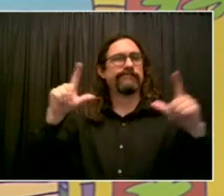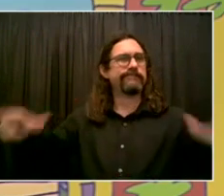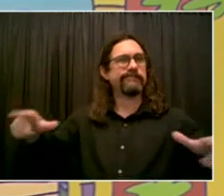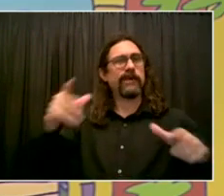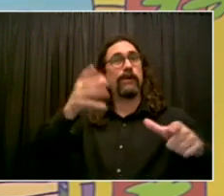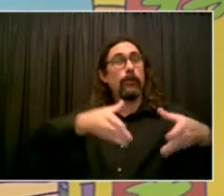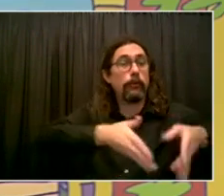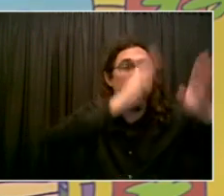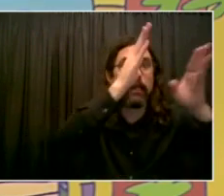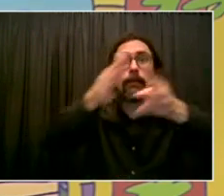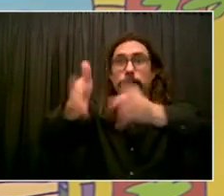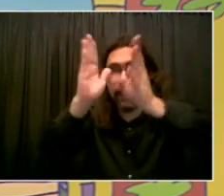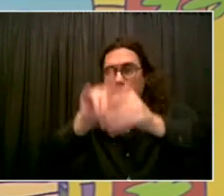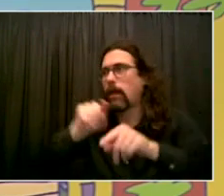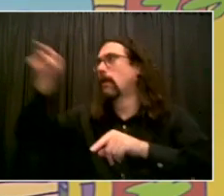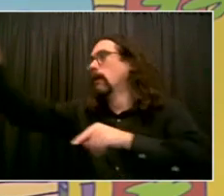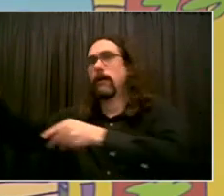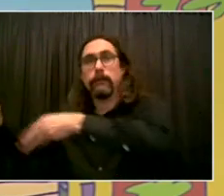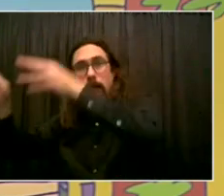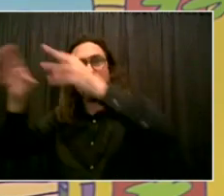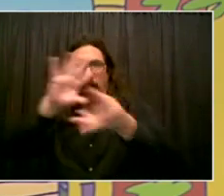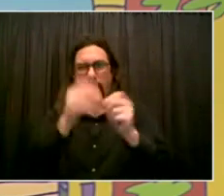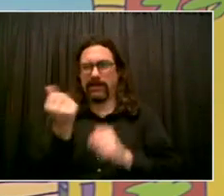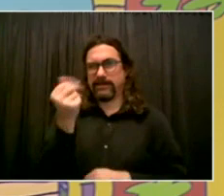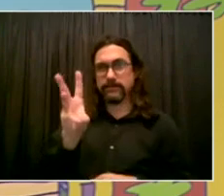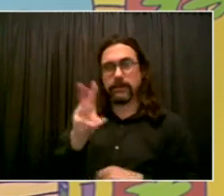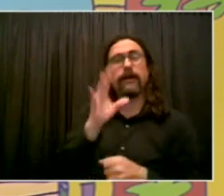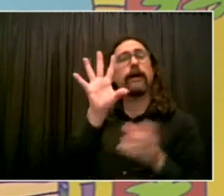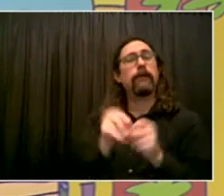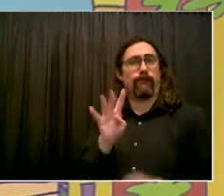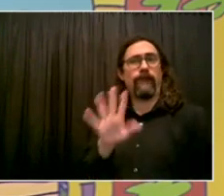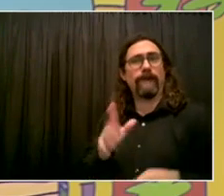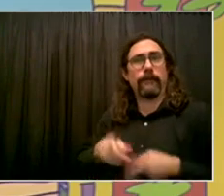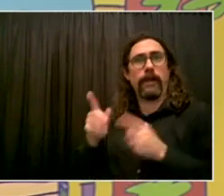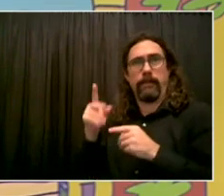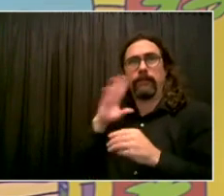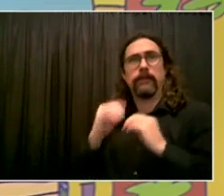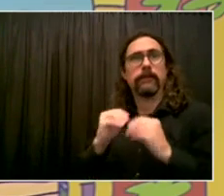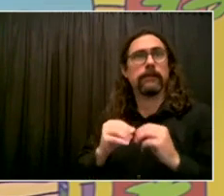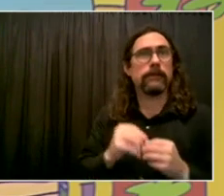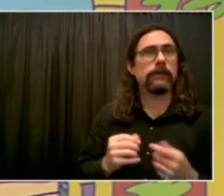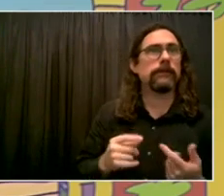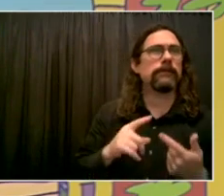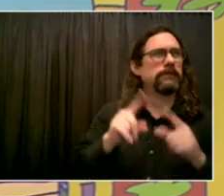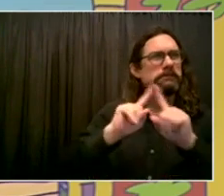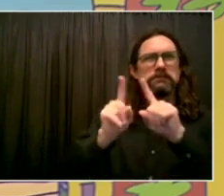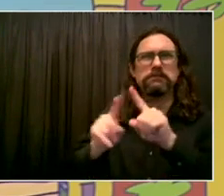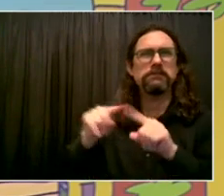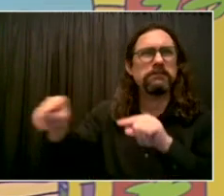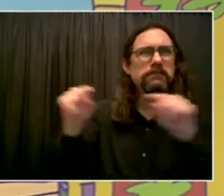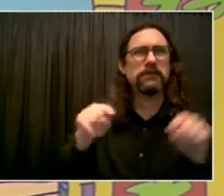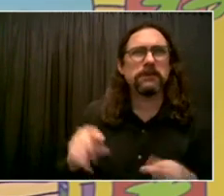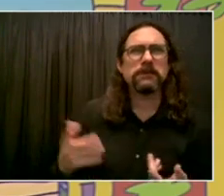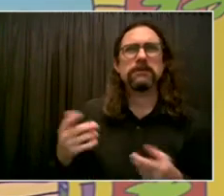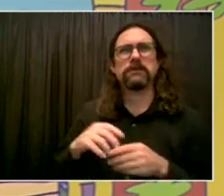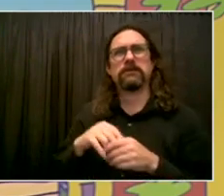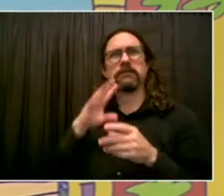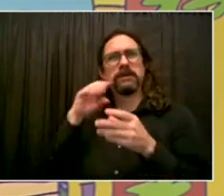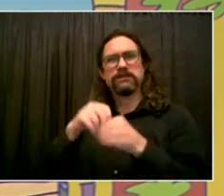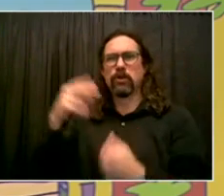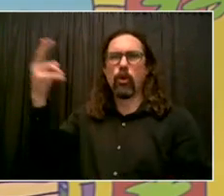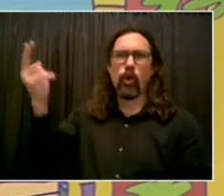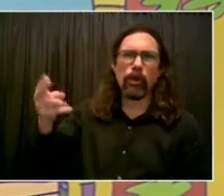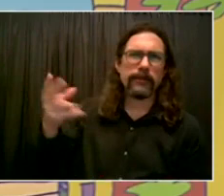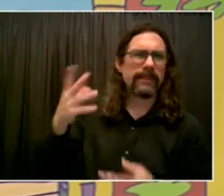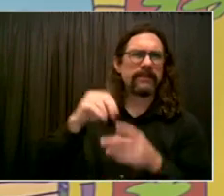131 St. Nicholas in Harlem, and Douglas Houses on the Upper West Side. These are really